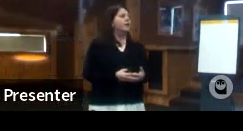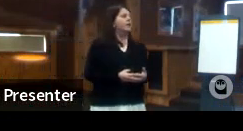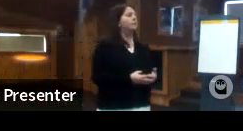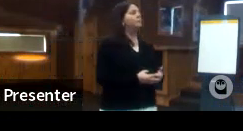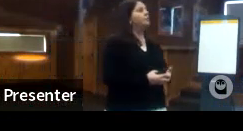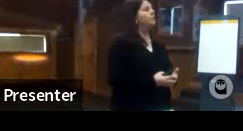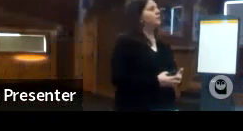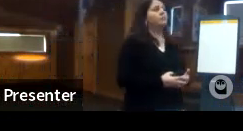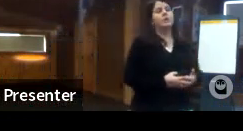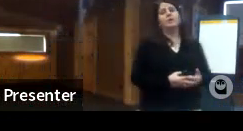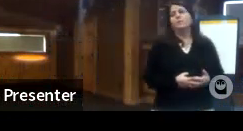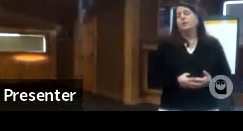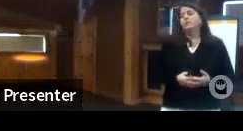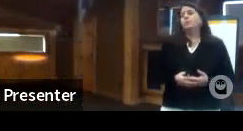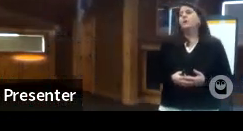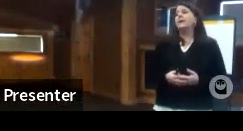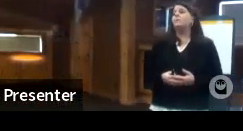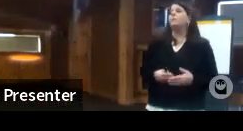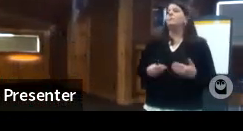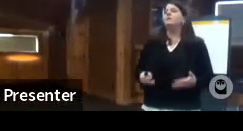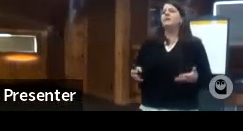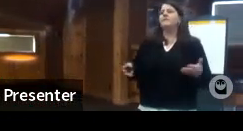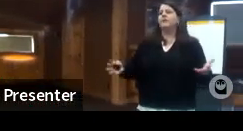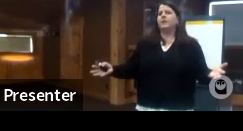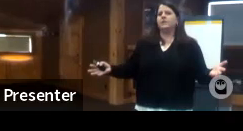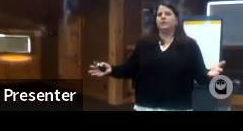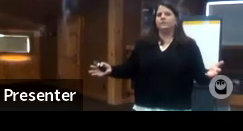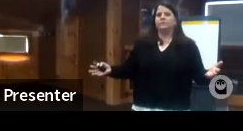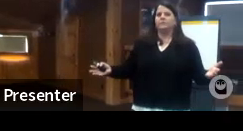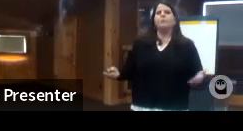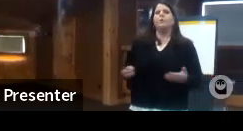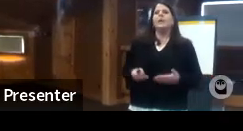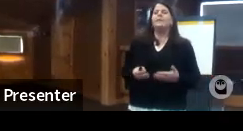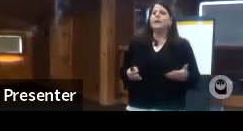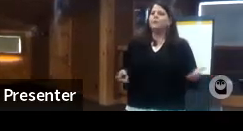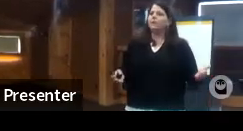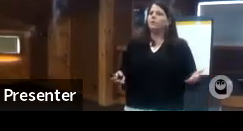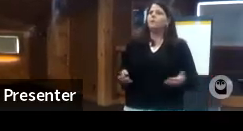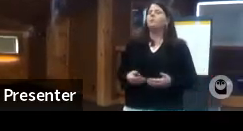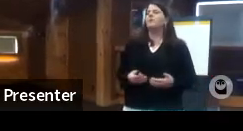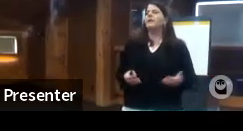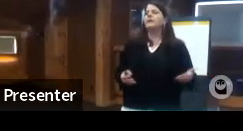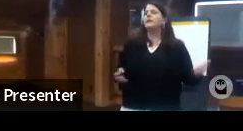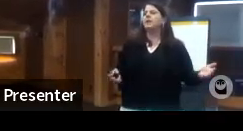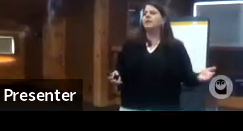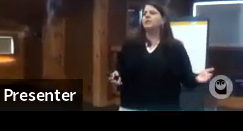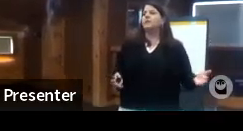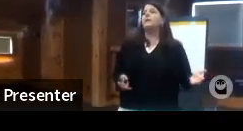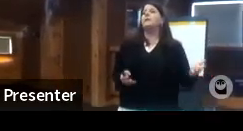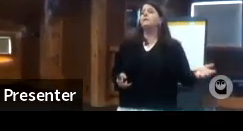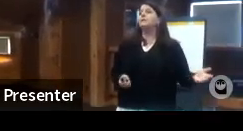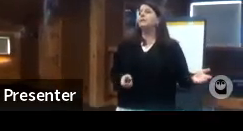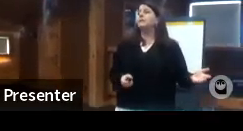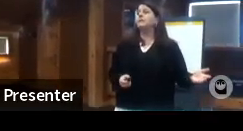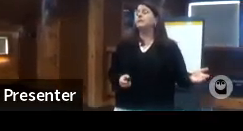story. But usually we don't know. So we're building that foundation, right? We're laying that groundwork. We're providing that education.